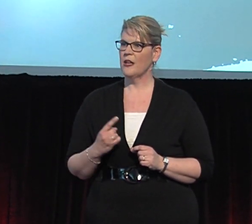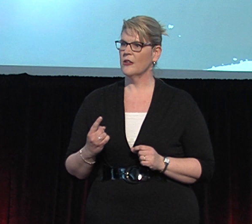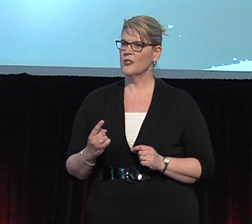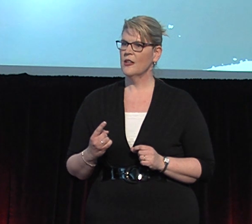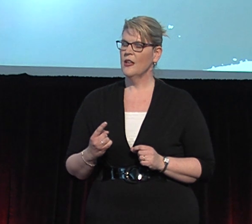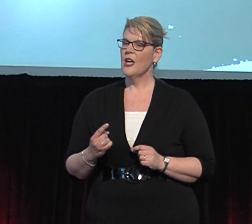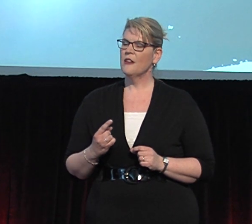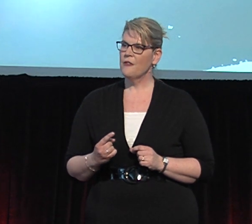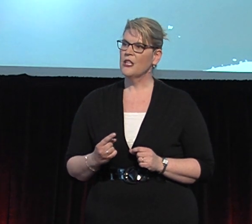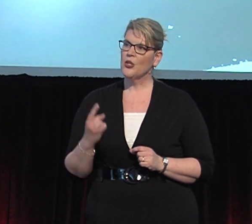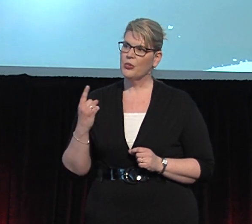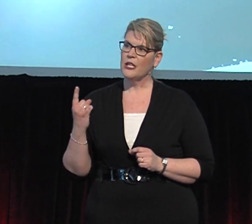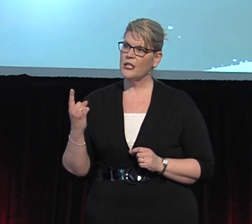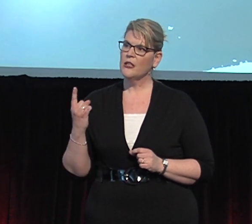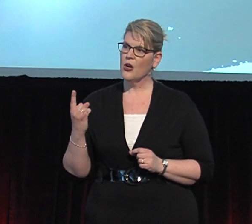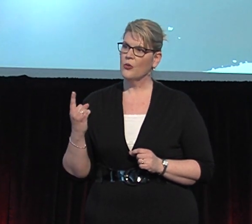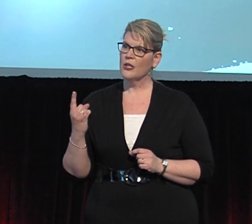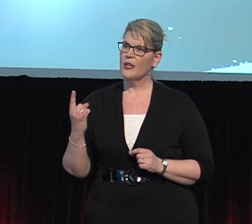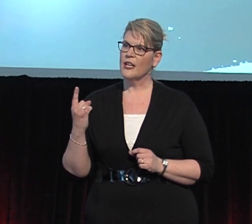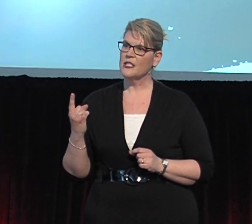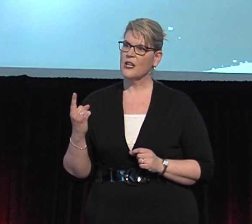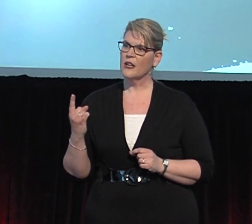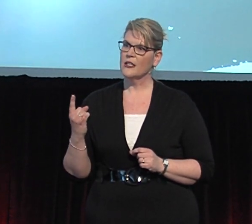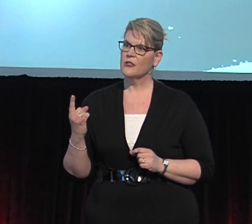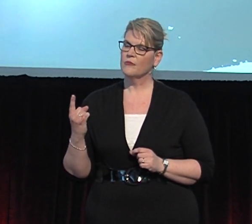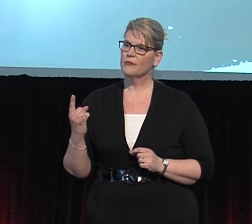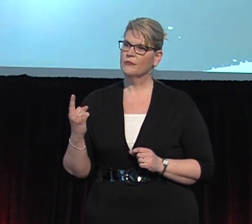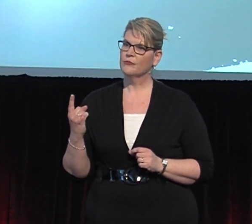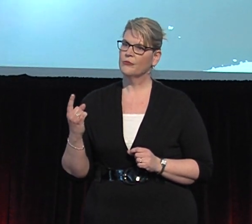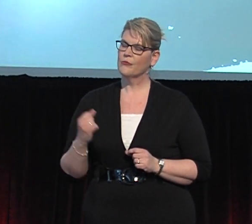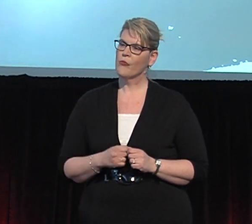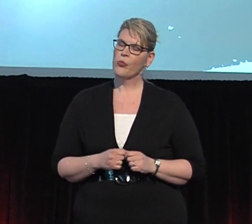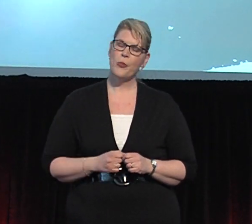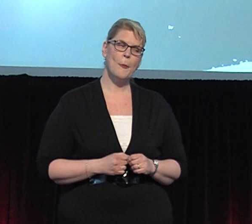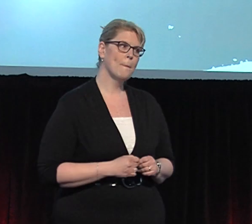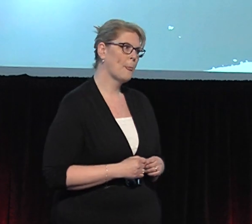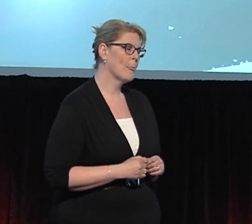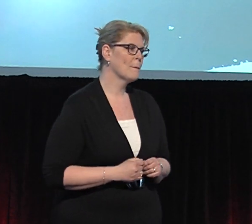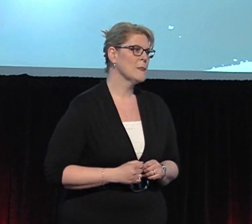his peers and feeling completely alone and discarded.